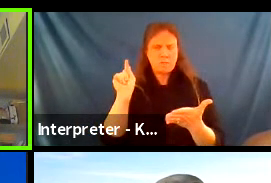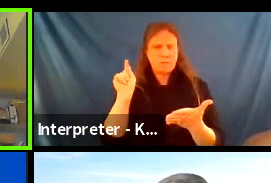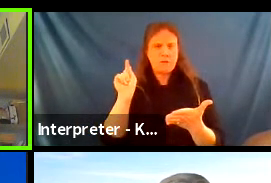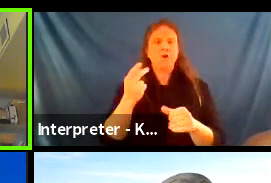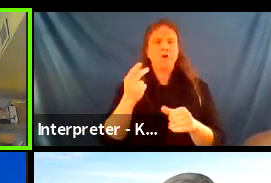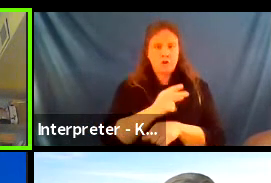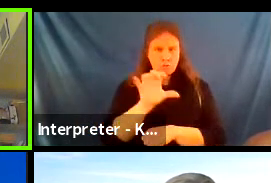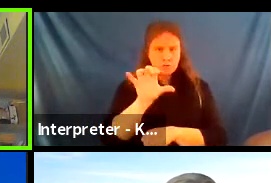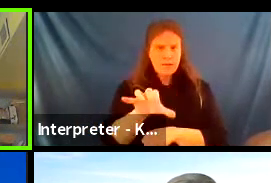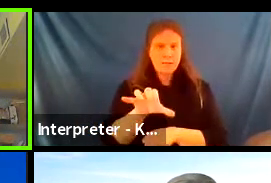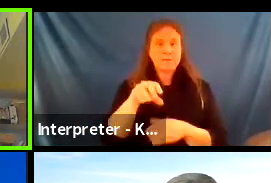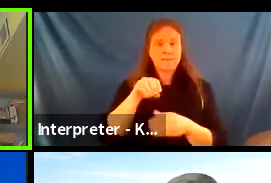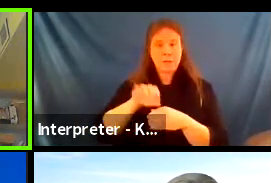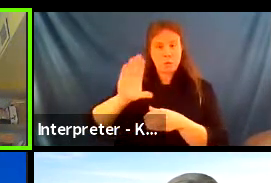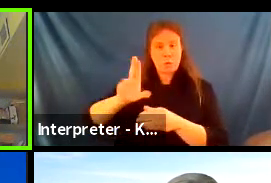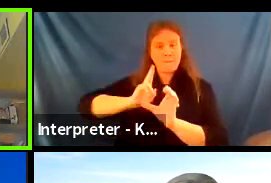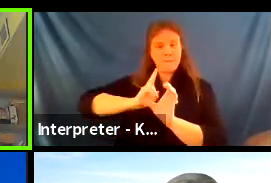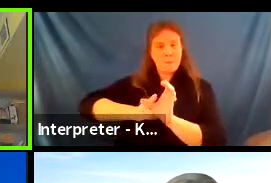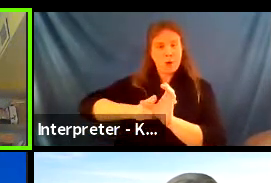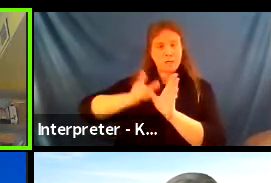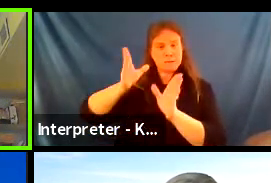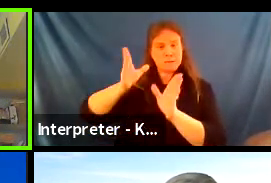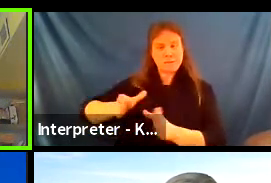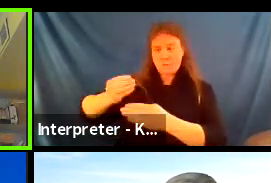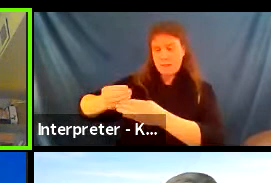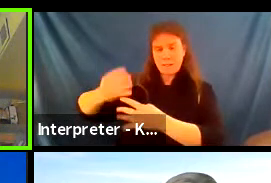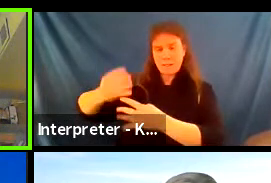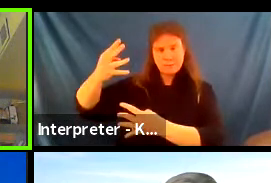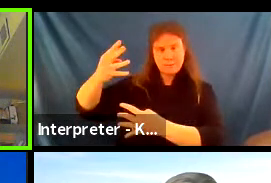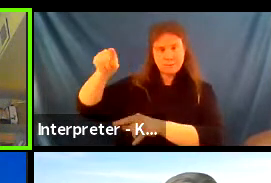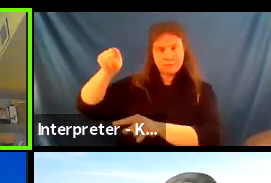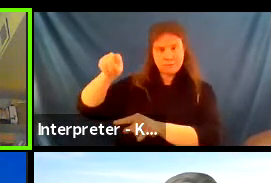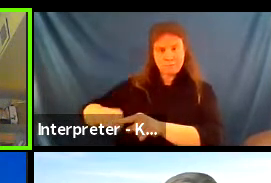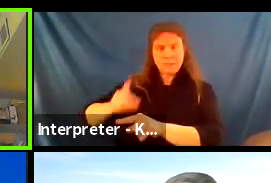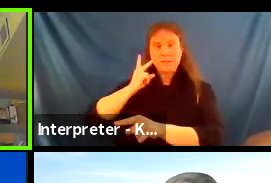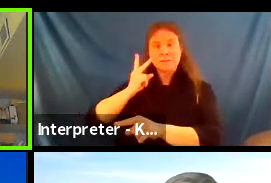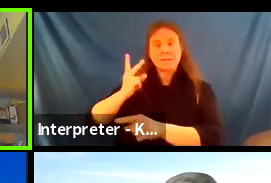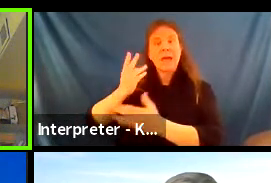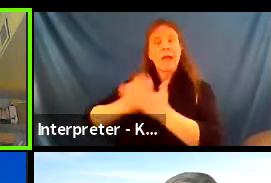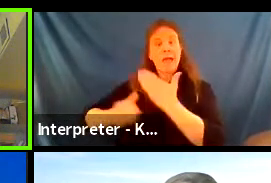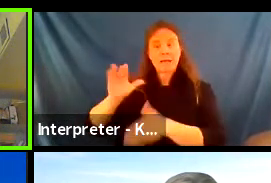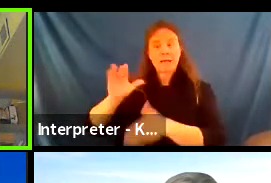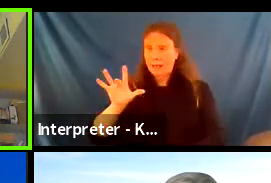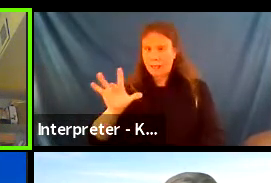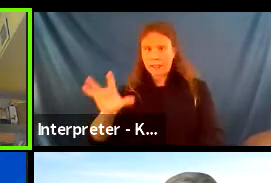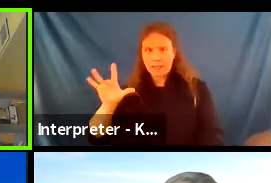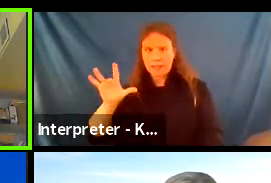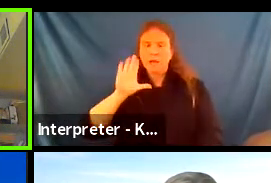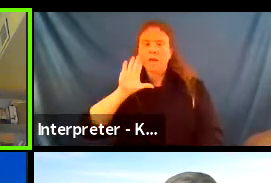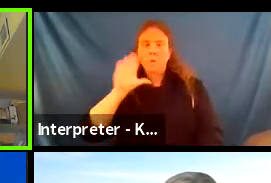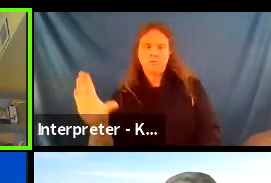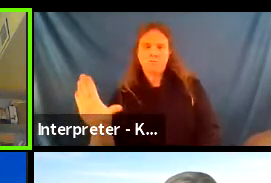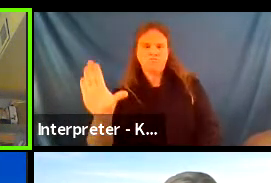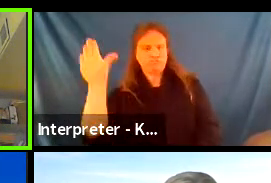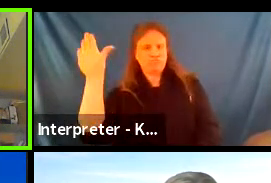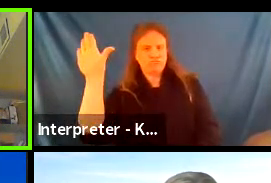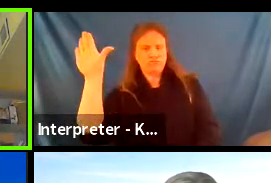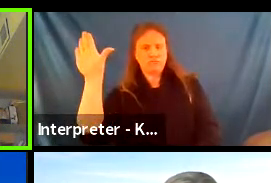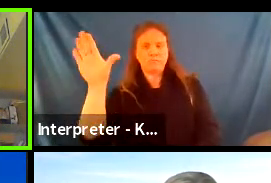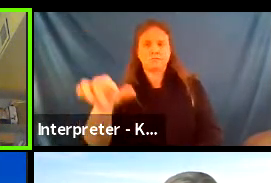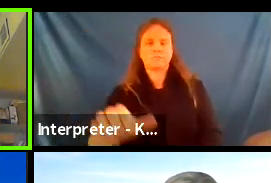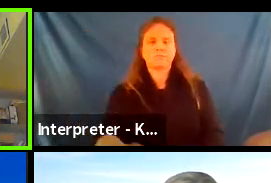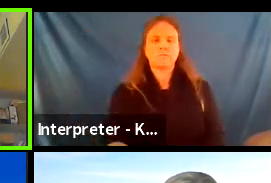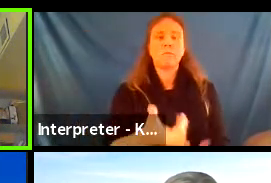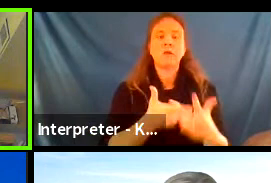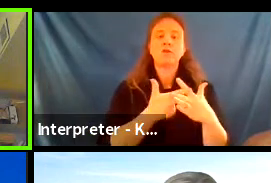you go to your participant list, you'll see the hand that you can raise. And we're going to start with Mike